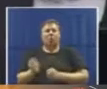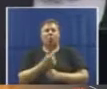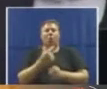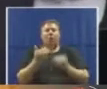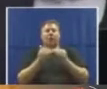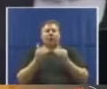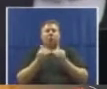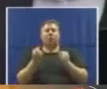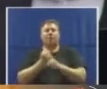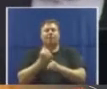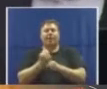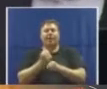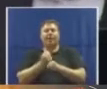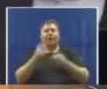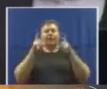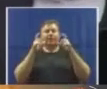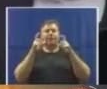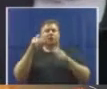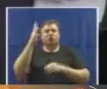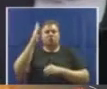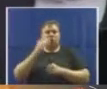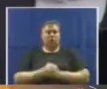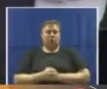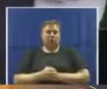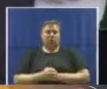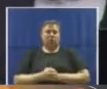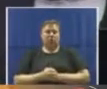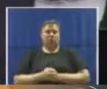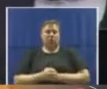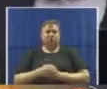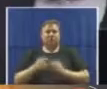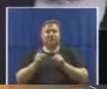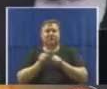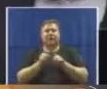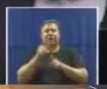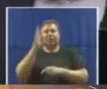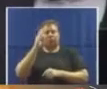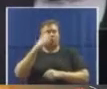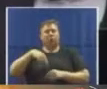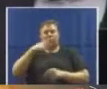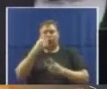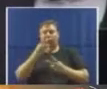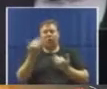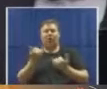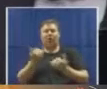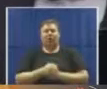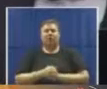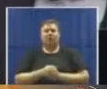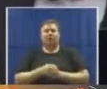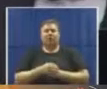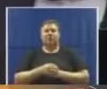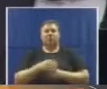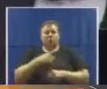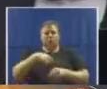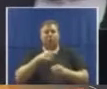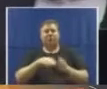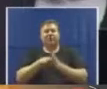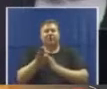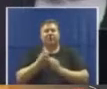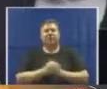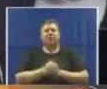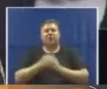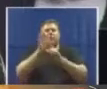God, and because it promotes human agency, which is key to development. Discrimination on the basis